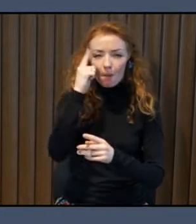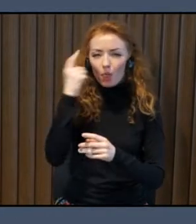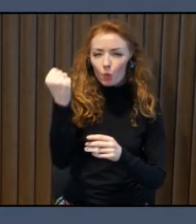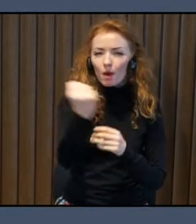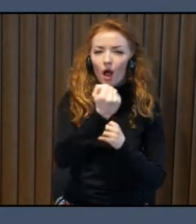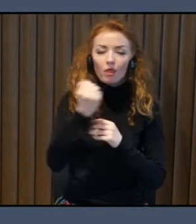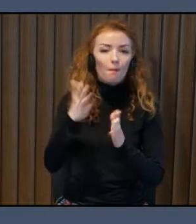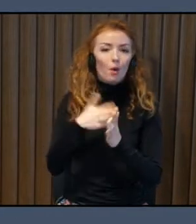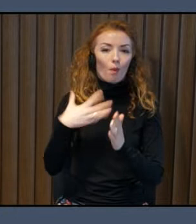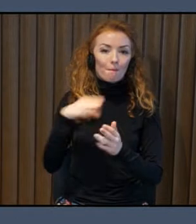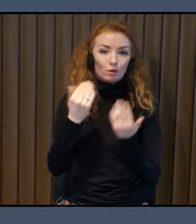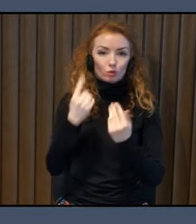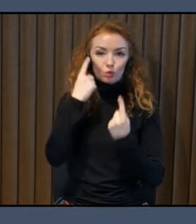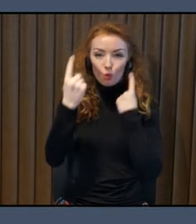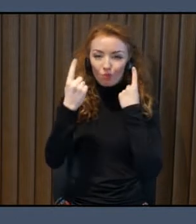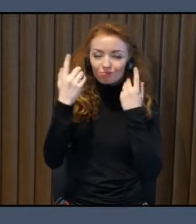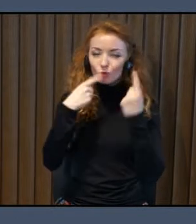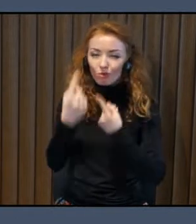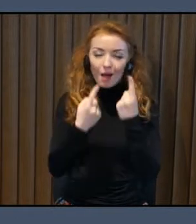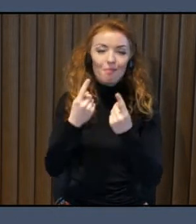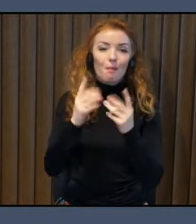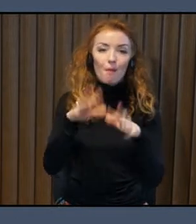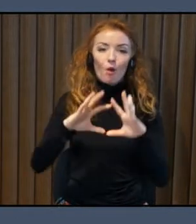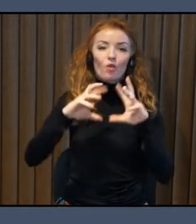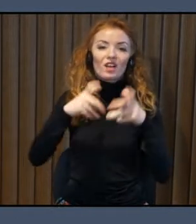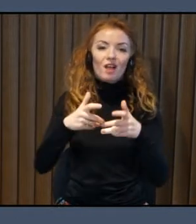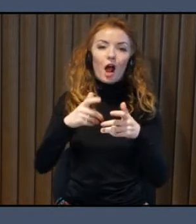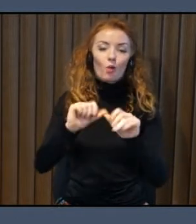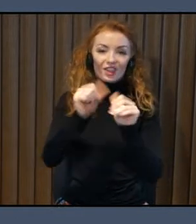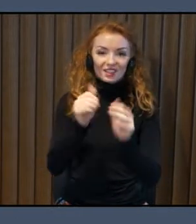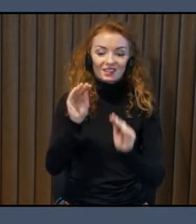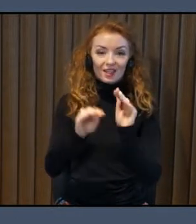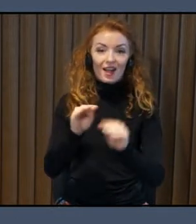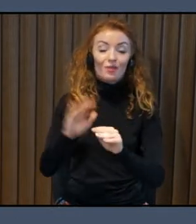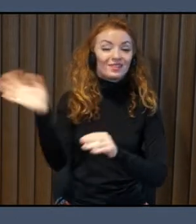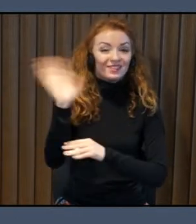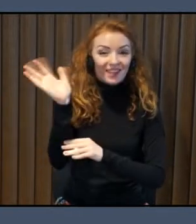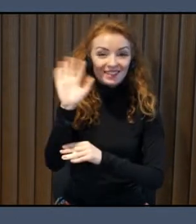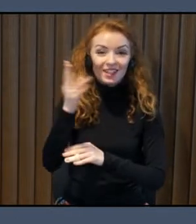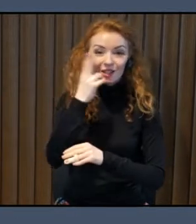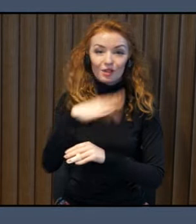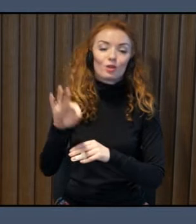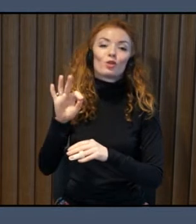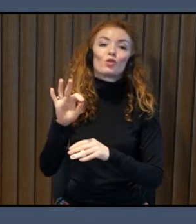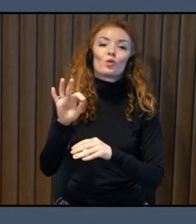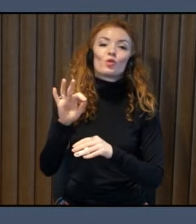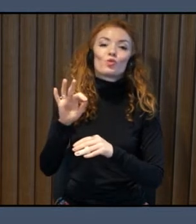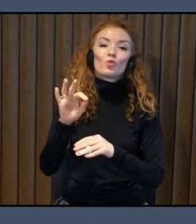social centers, day centers, and they've taken the universal design into